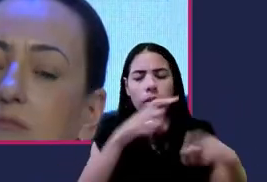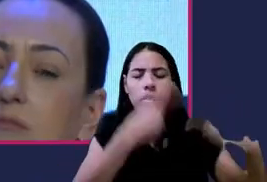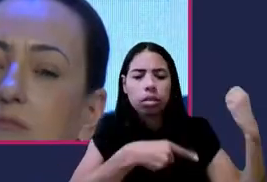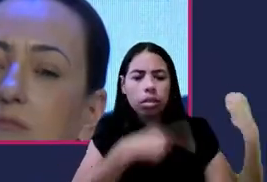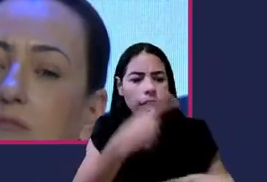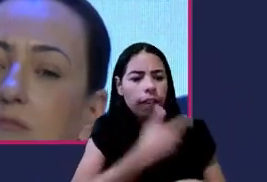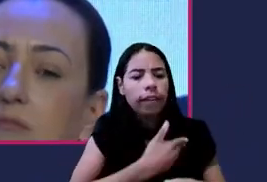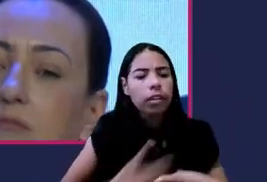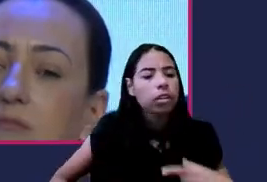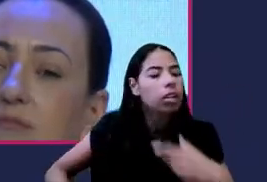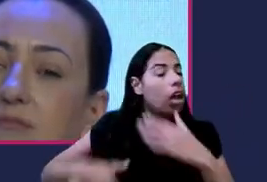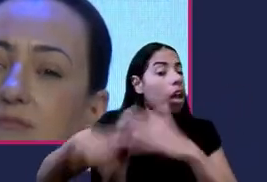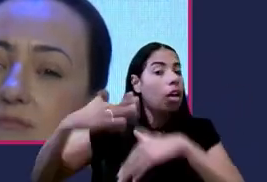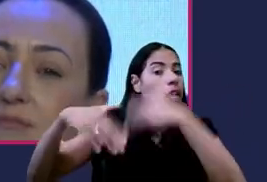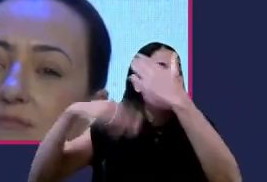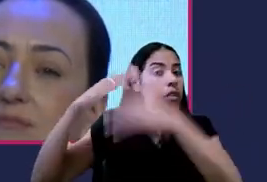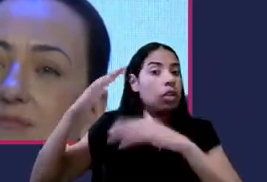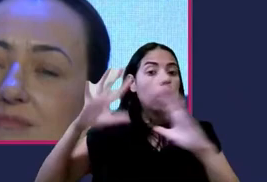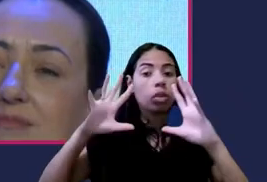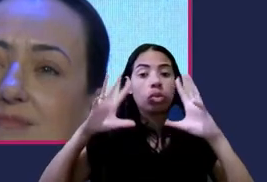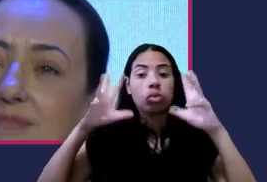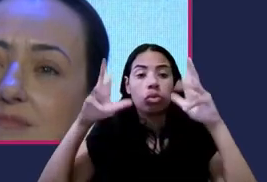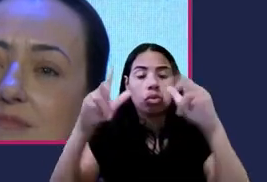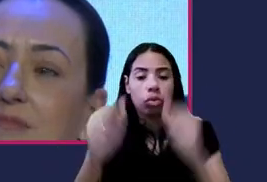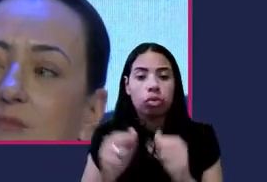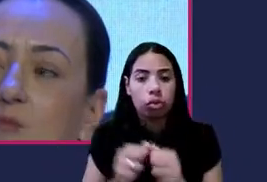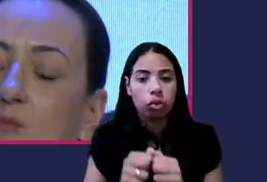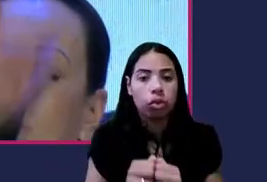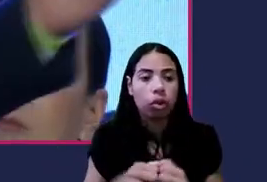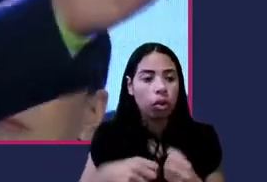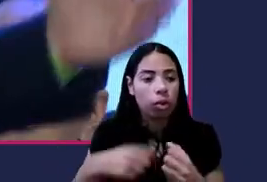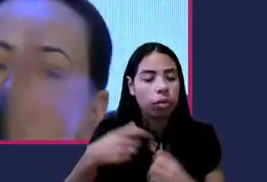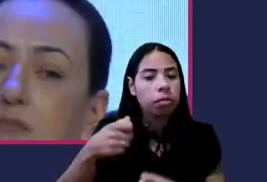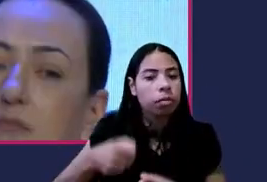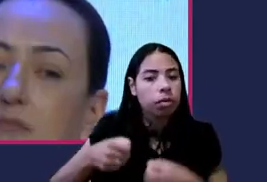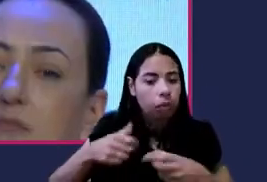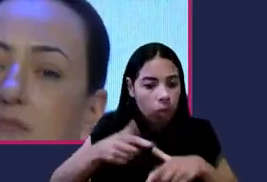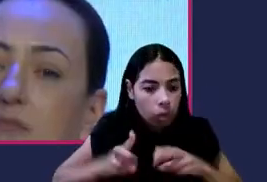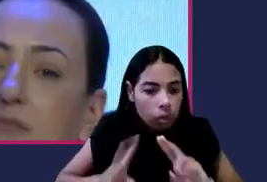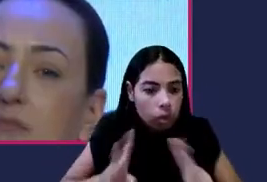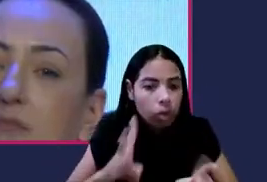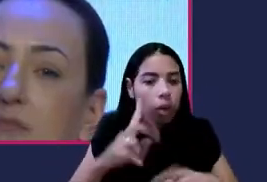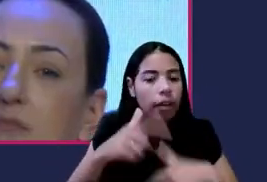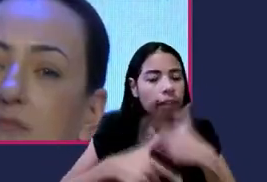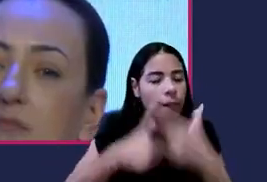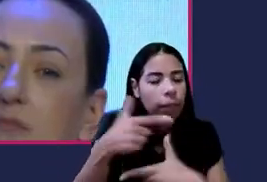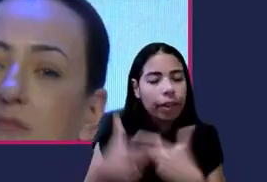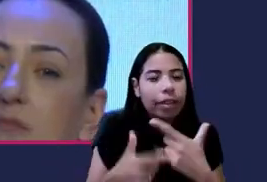policy that will make things happen for those who cannot wait.